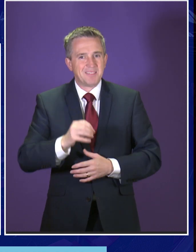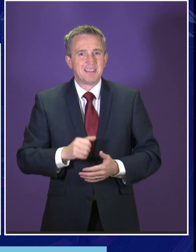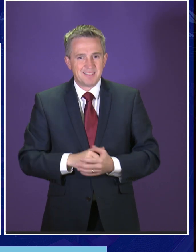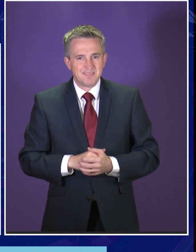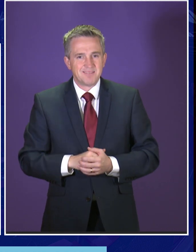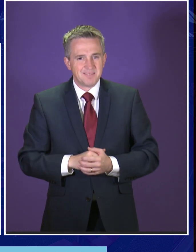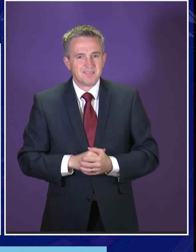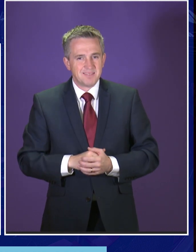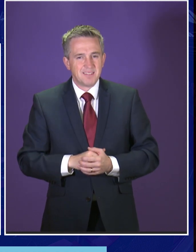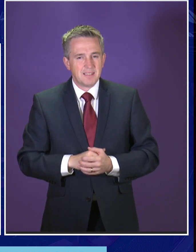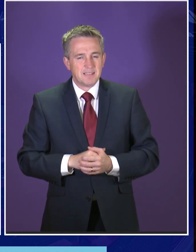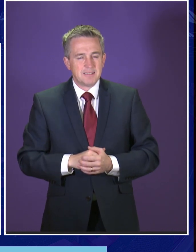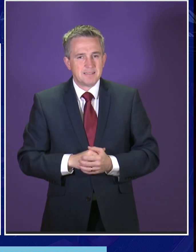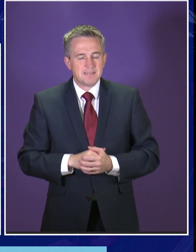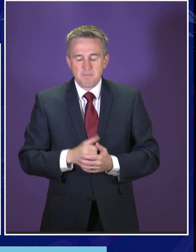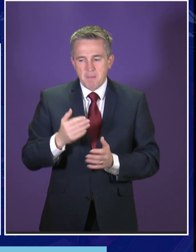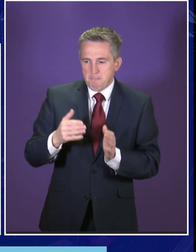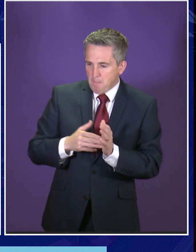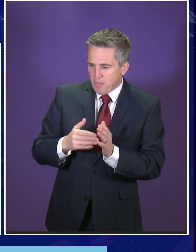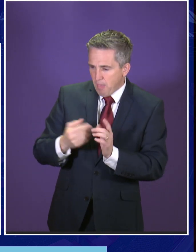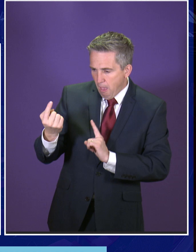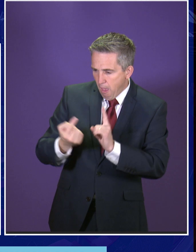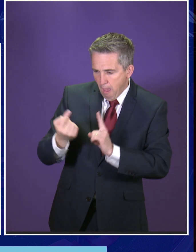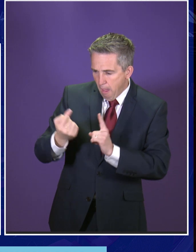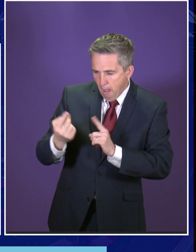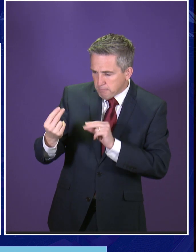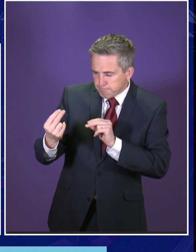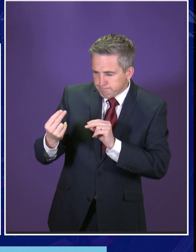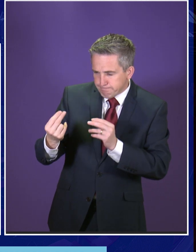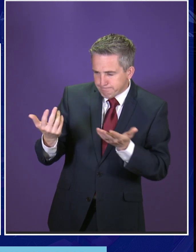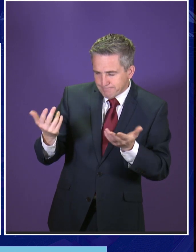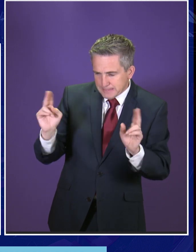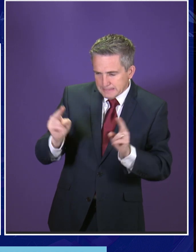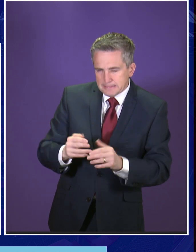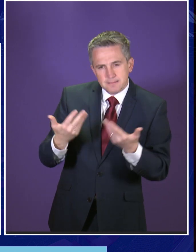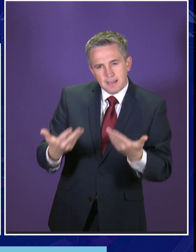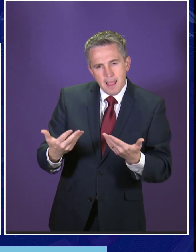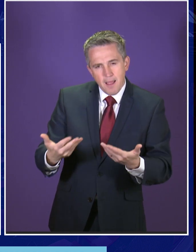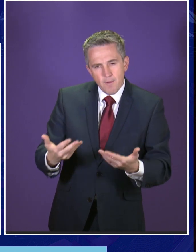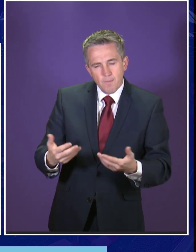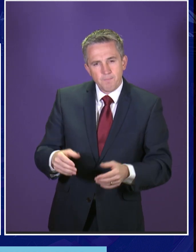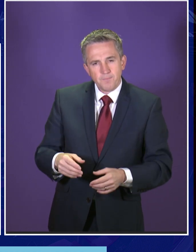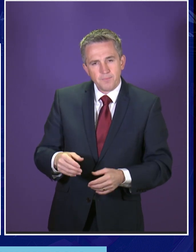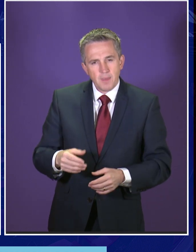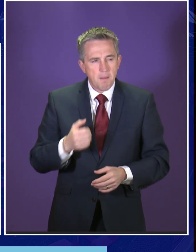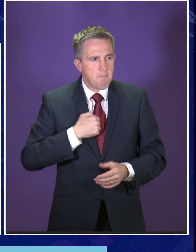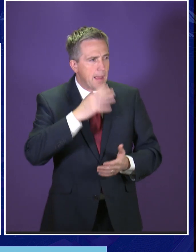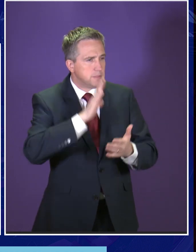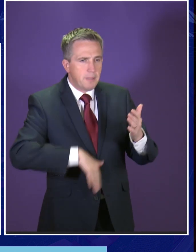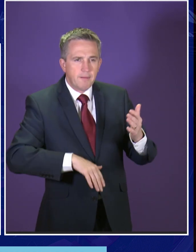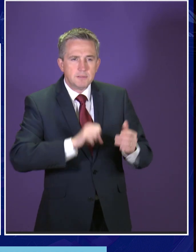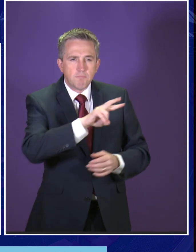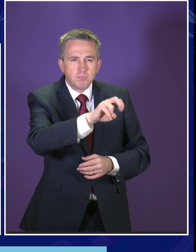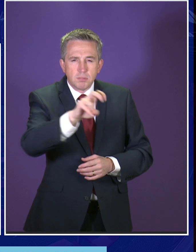have lost my ability to deeply communicate with her in dialect. I'm unable to tell her about my personal experiences